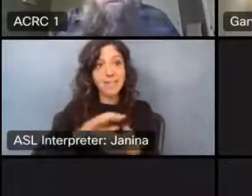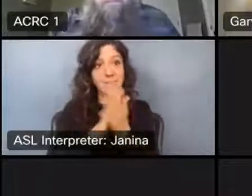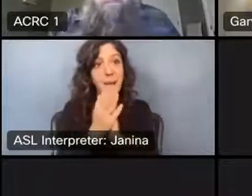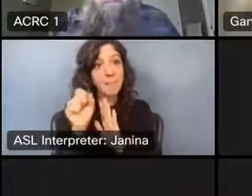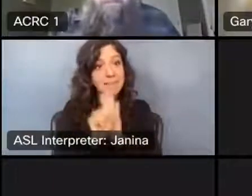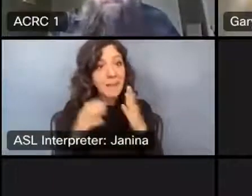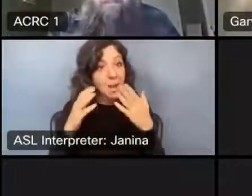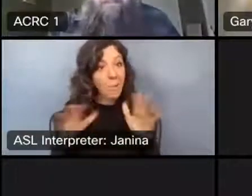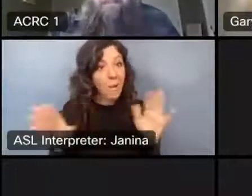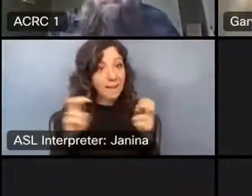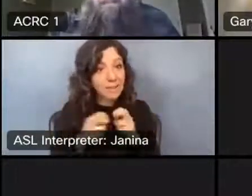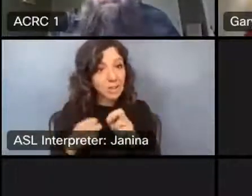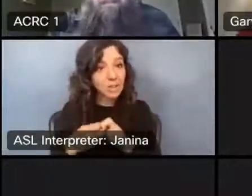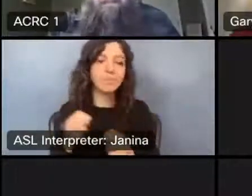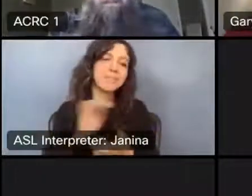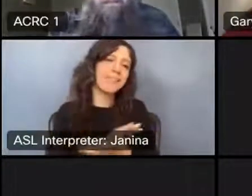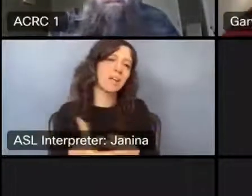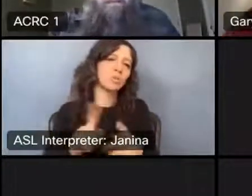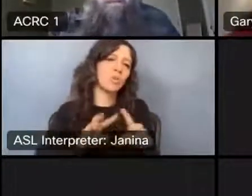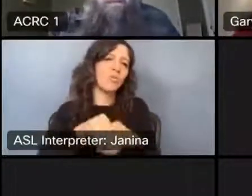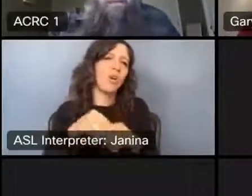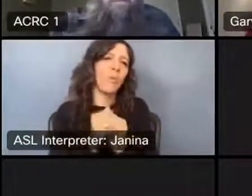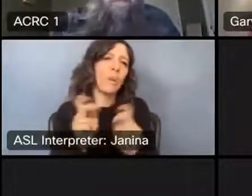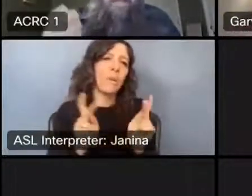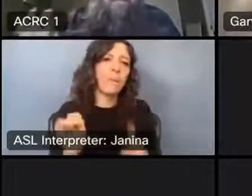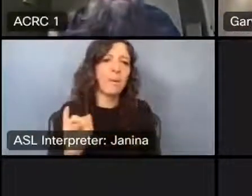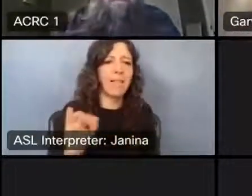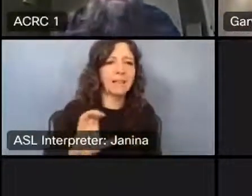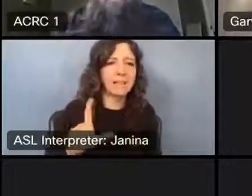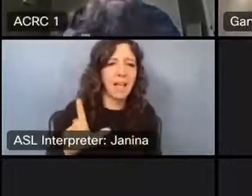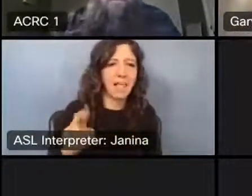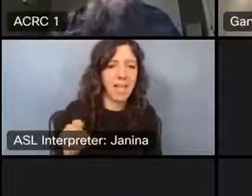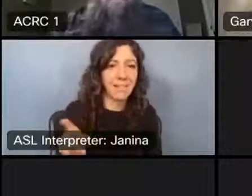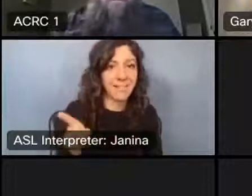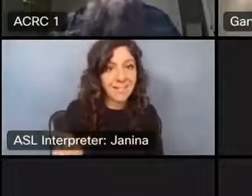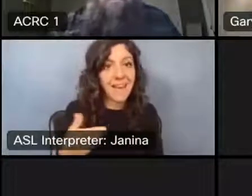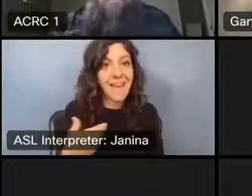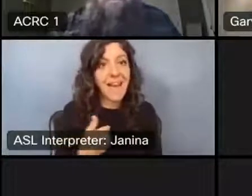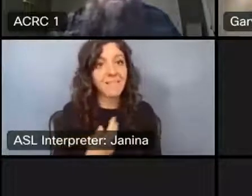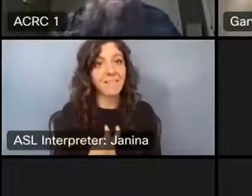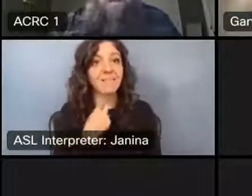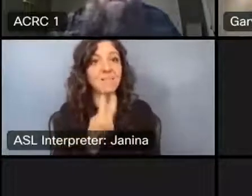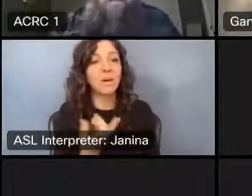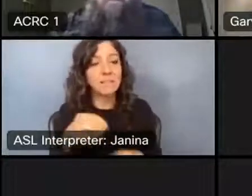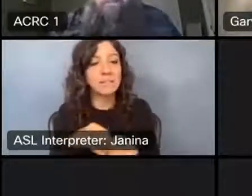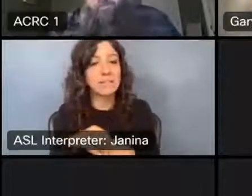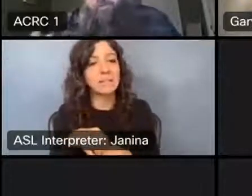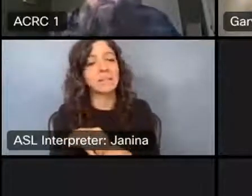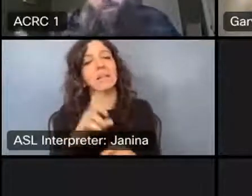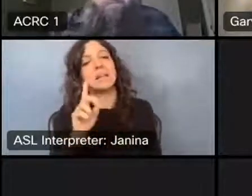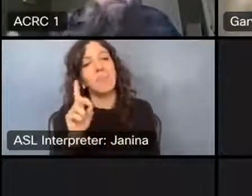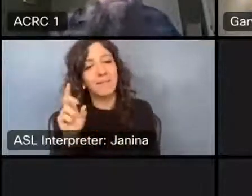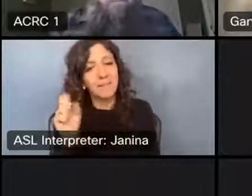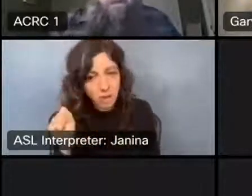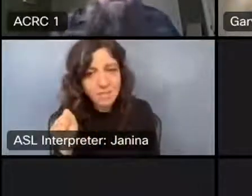be involved with folks like CCLN that can, you know, they have the voice with the Department of Developmental Services as well. They can speak for a